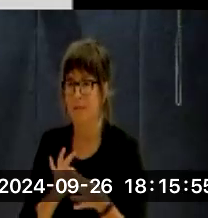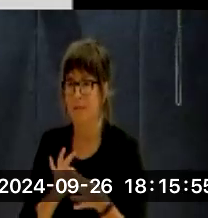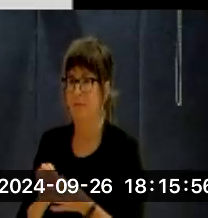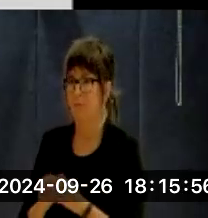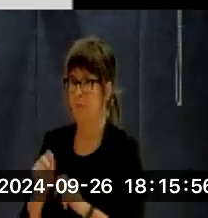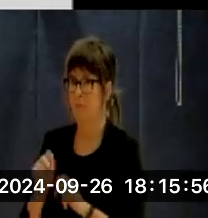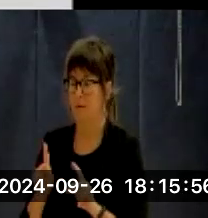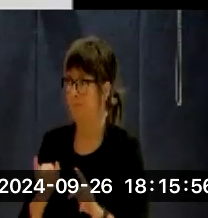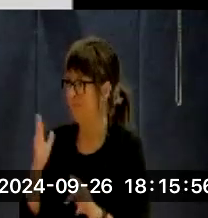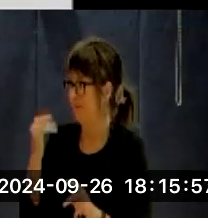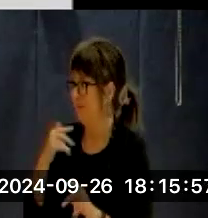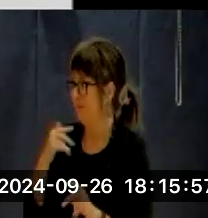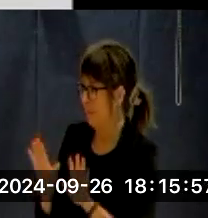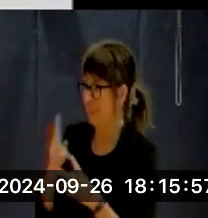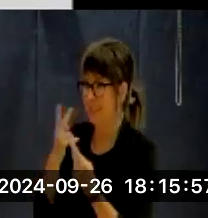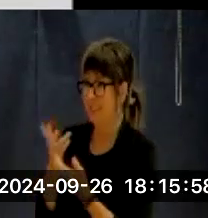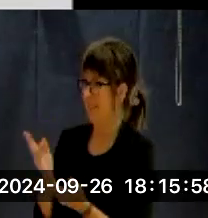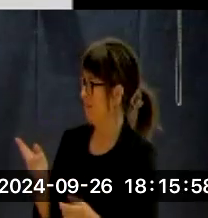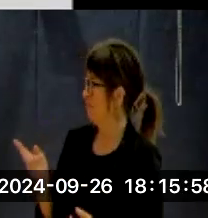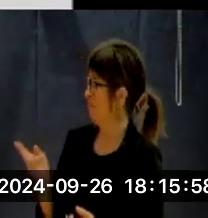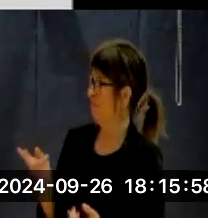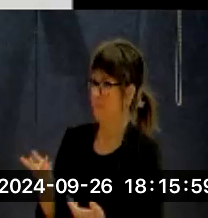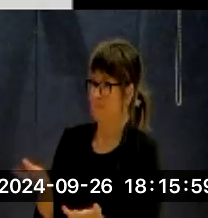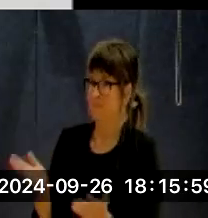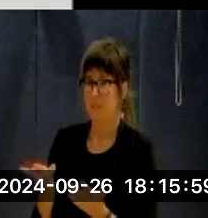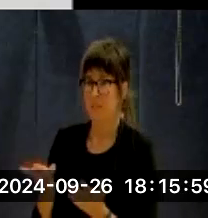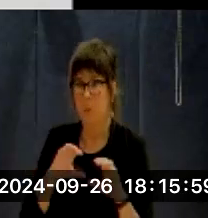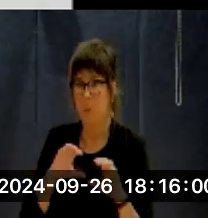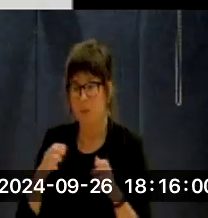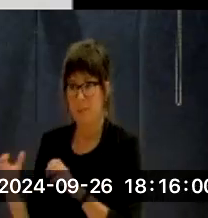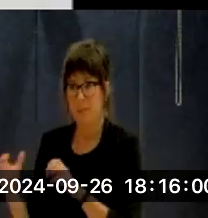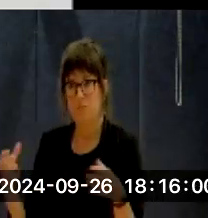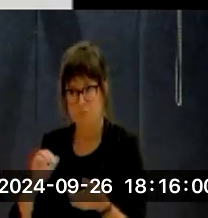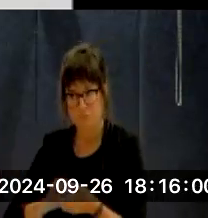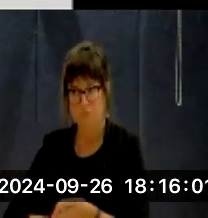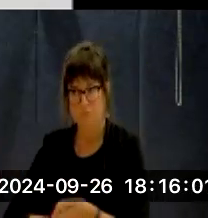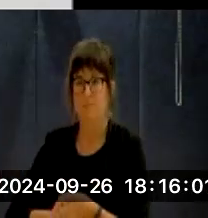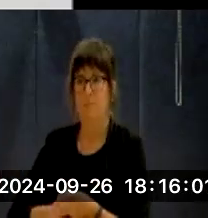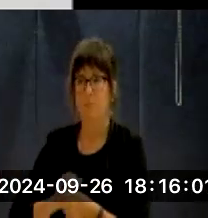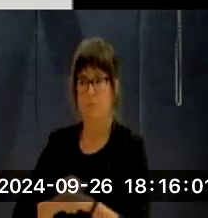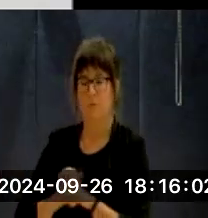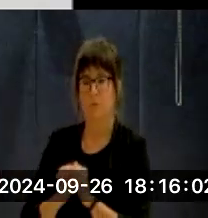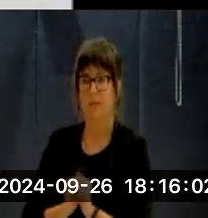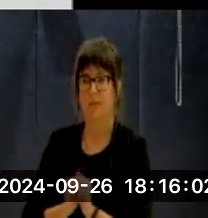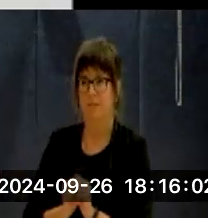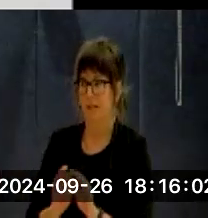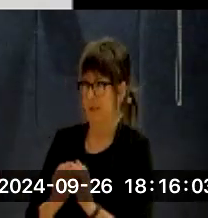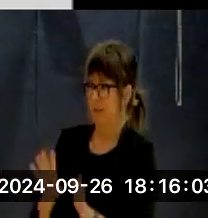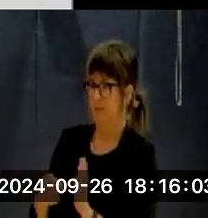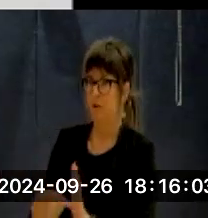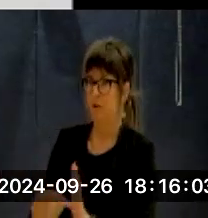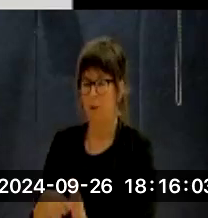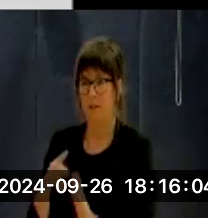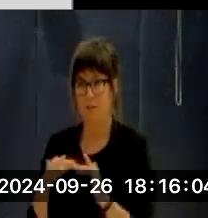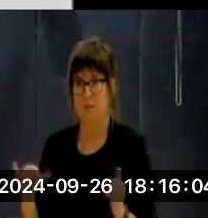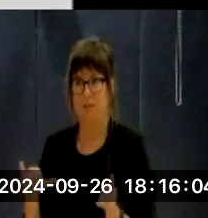wonderful to see these two organizations clearly exemplifying the diversity